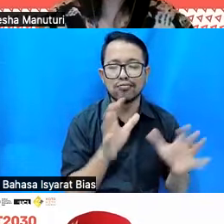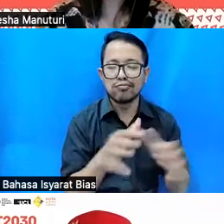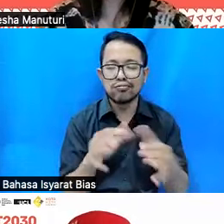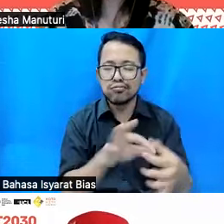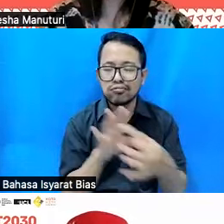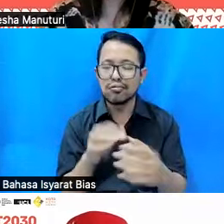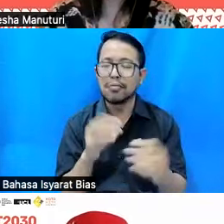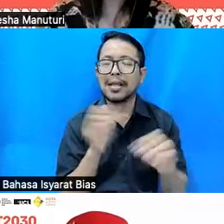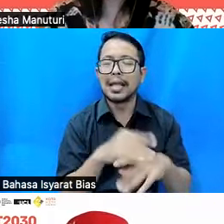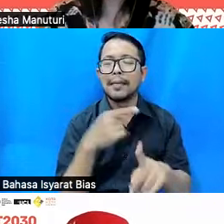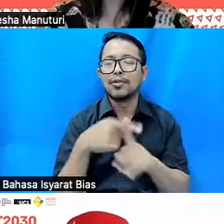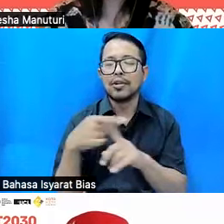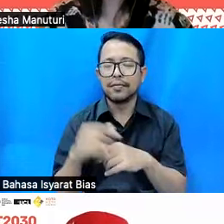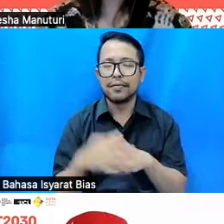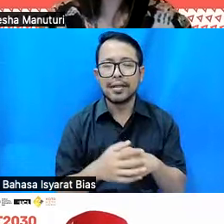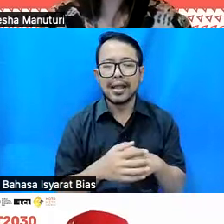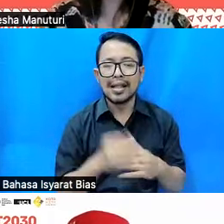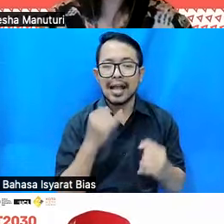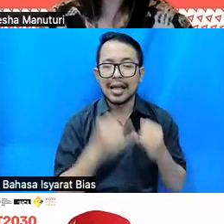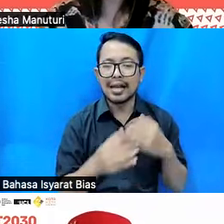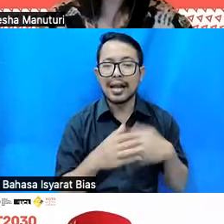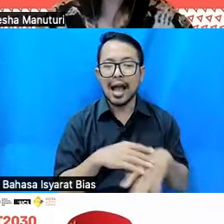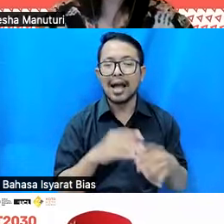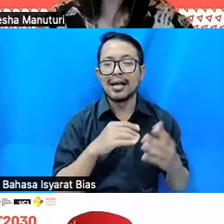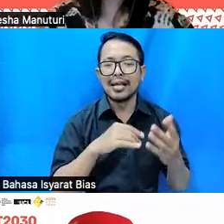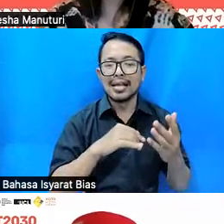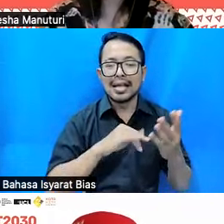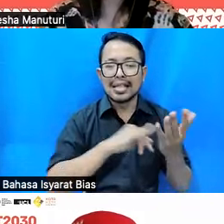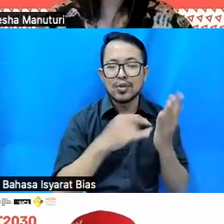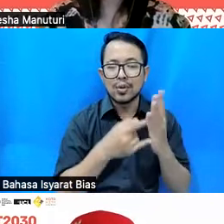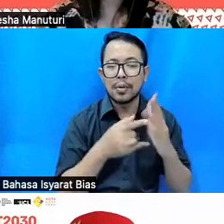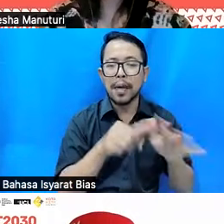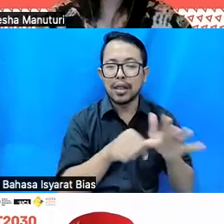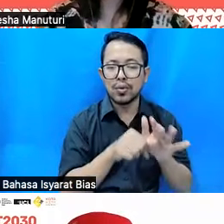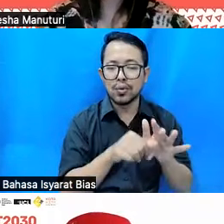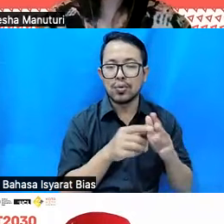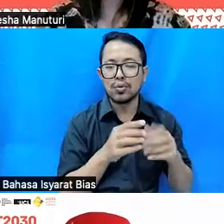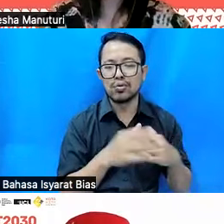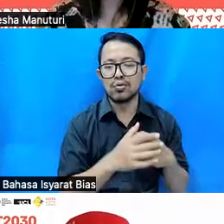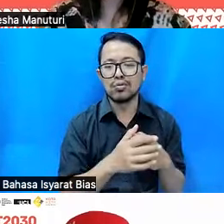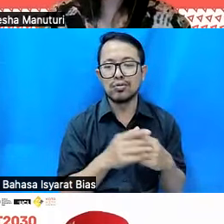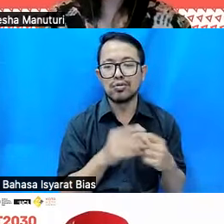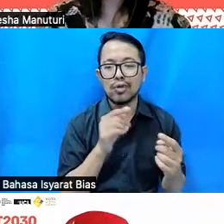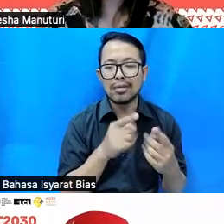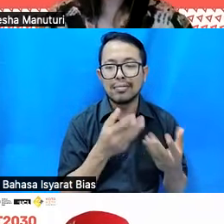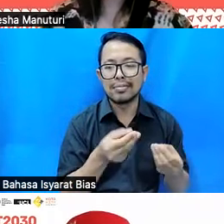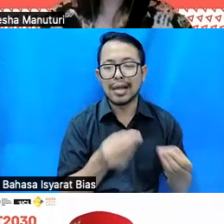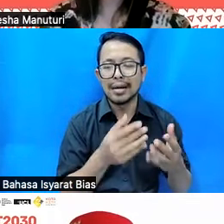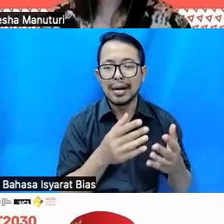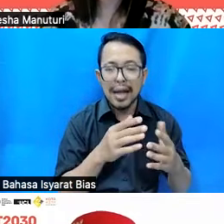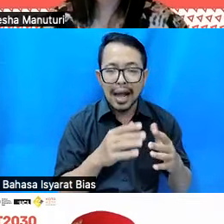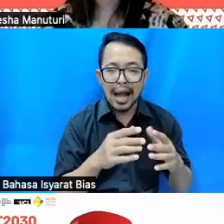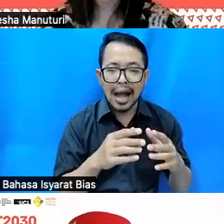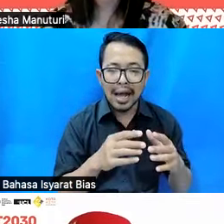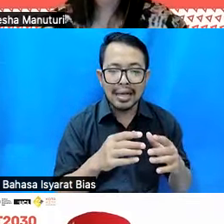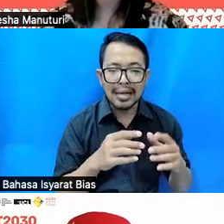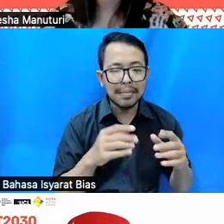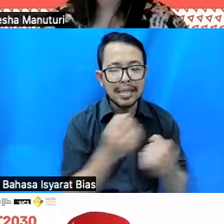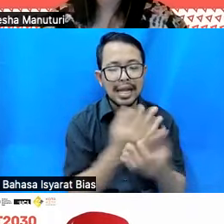government and the regional government, public and private, as well as combination of top-down and bottom-up approaches becomes something that needs to be done for